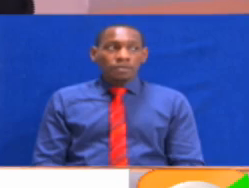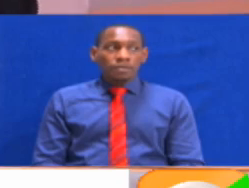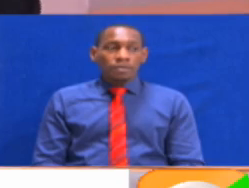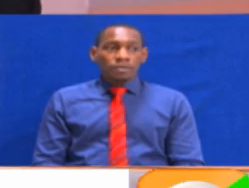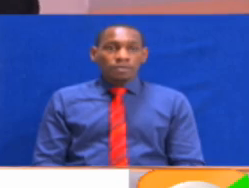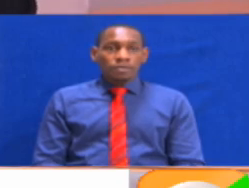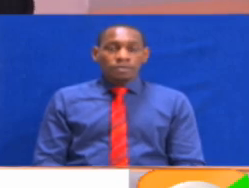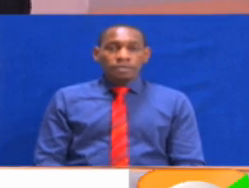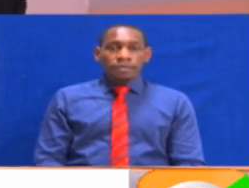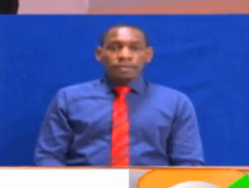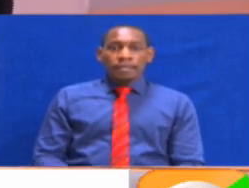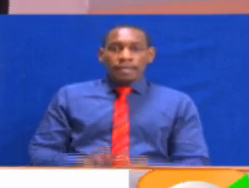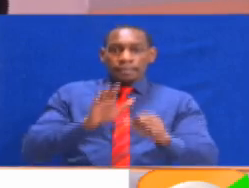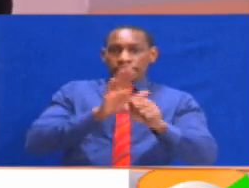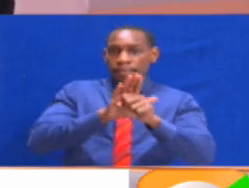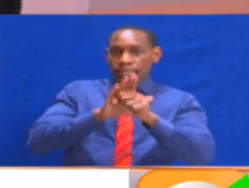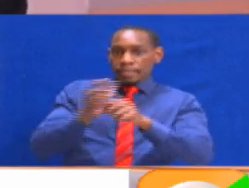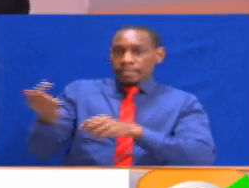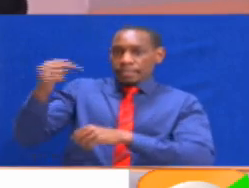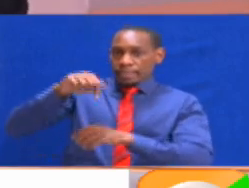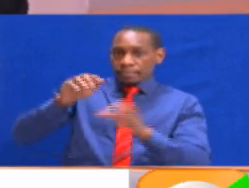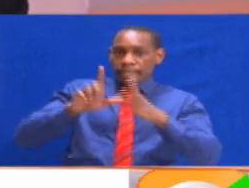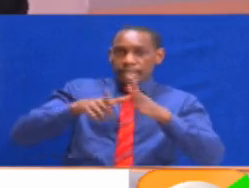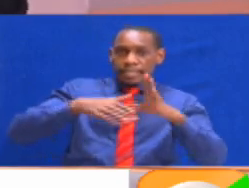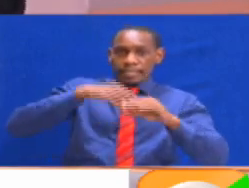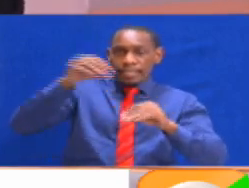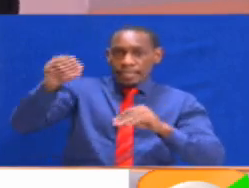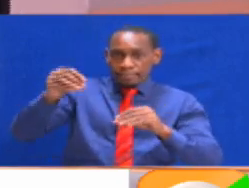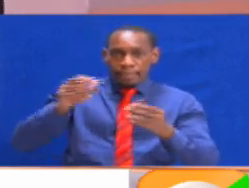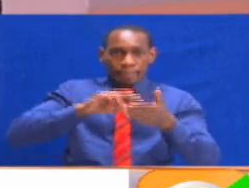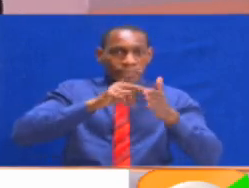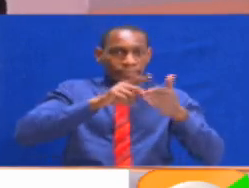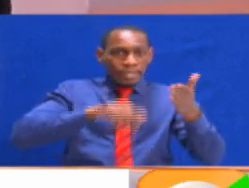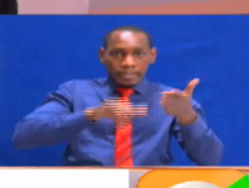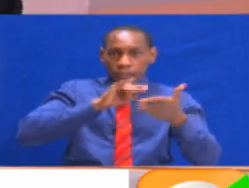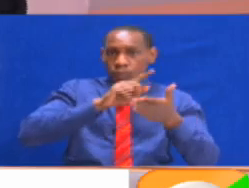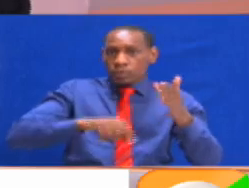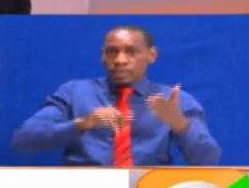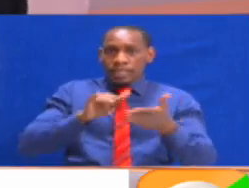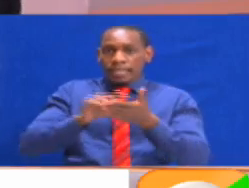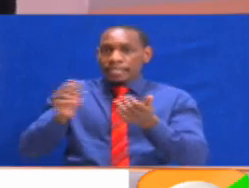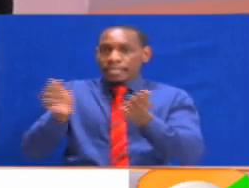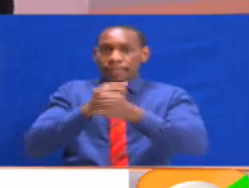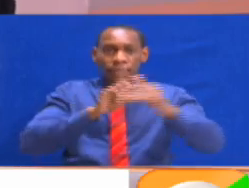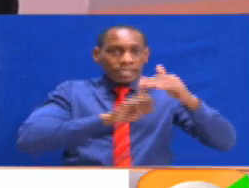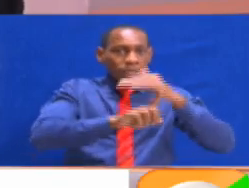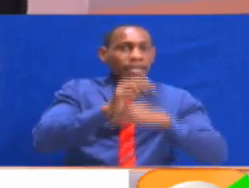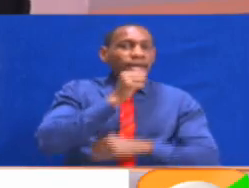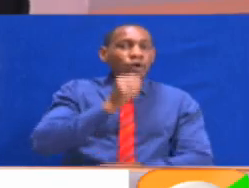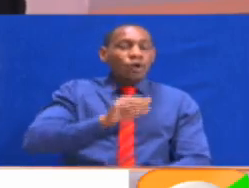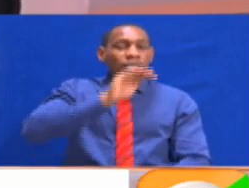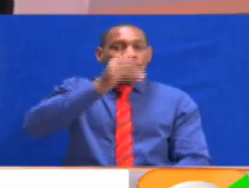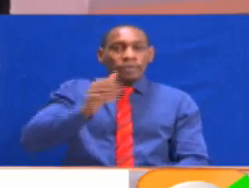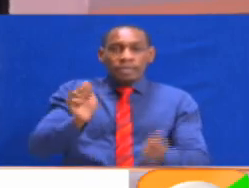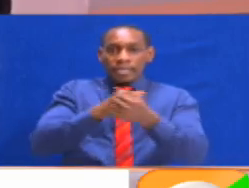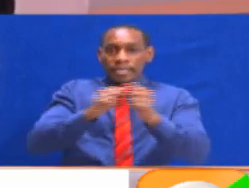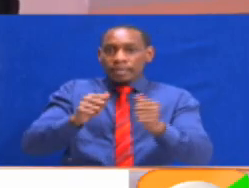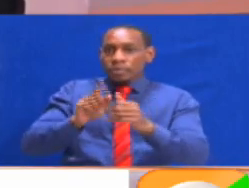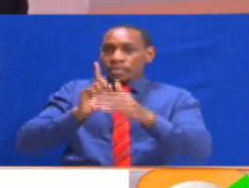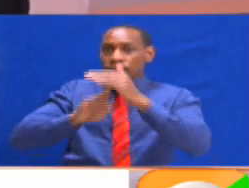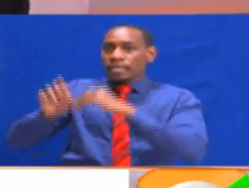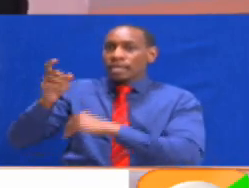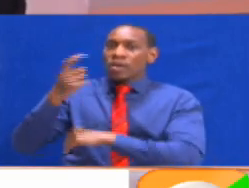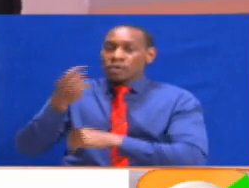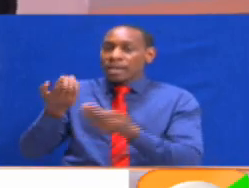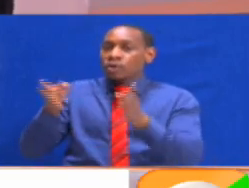but there's a huge majority of people who come and leave. Now for them, what does this mean? There's no income. They can't come into Old Town. They can't come to the shops which are